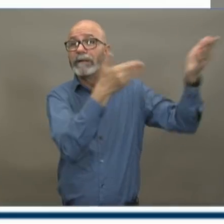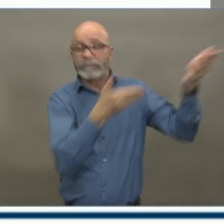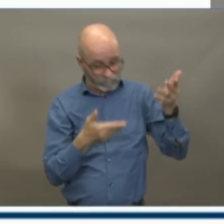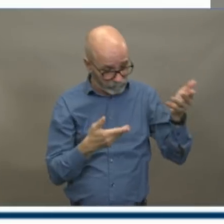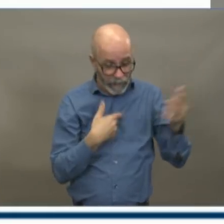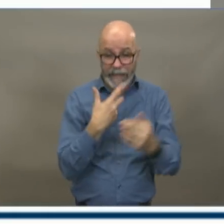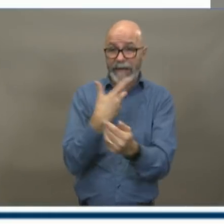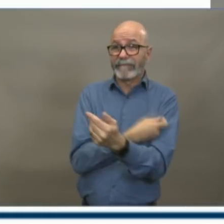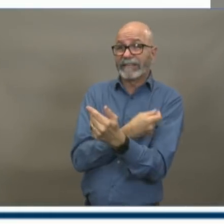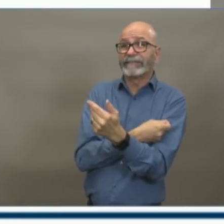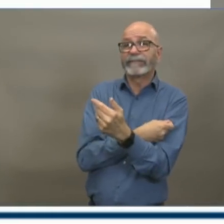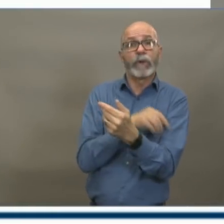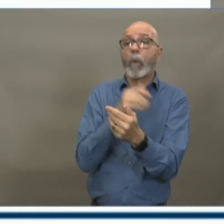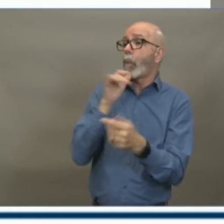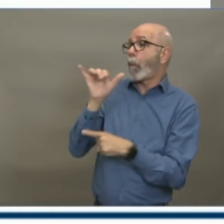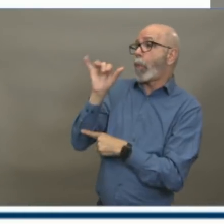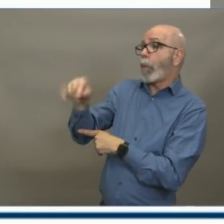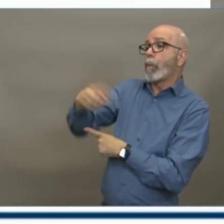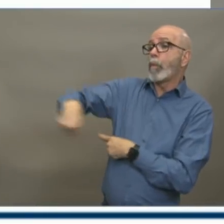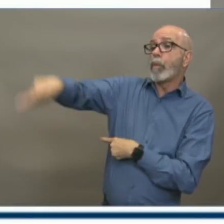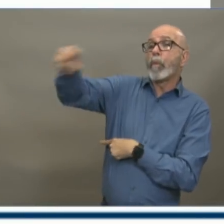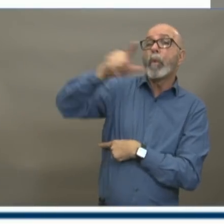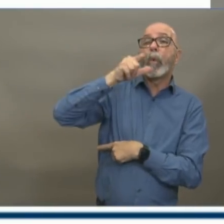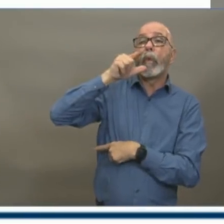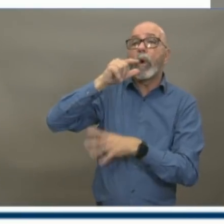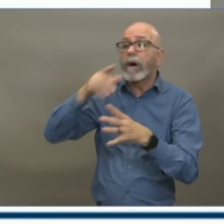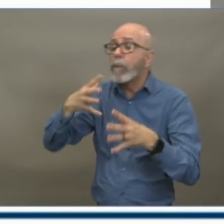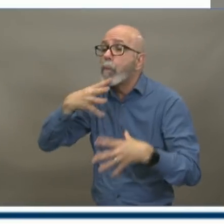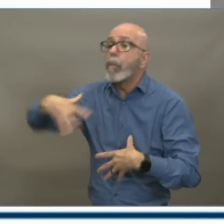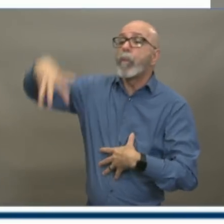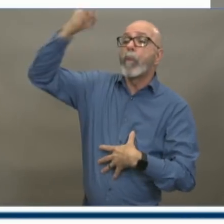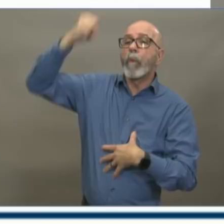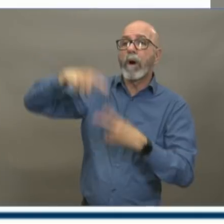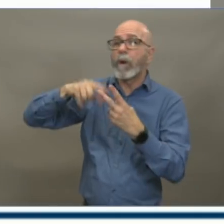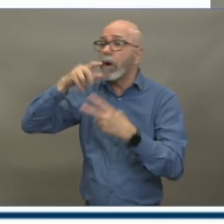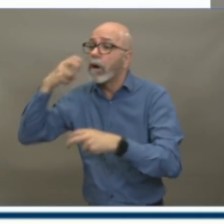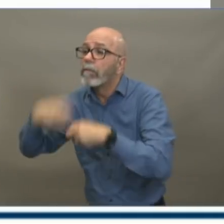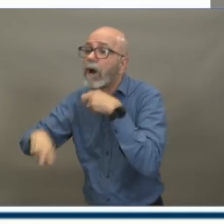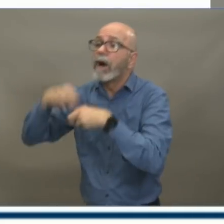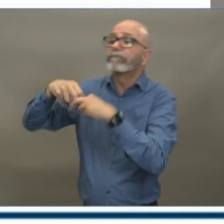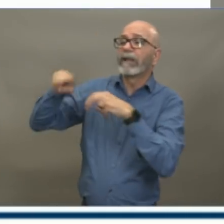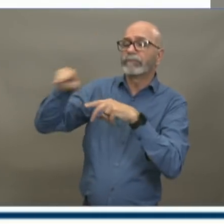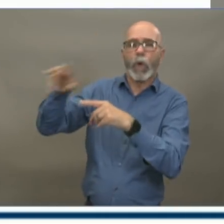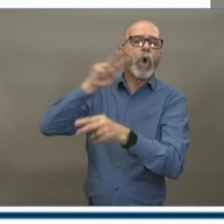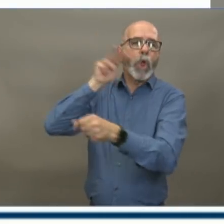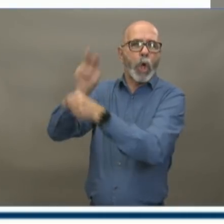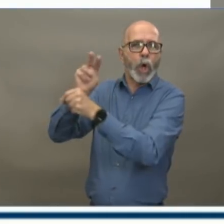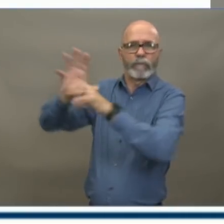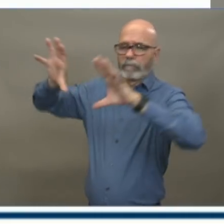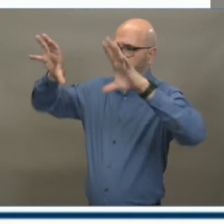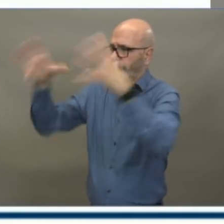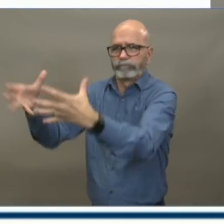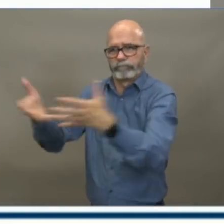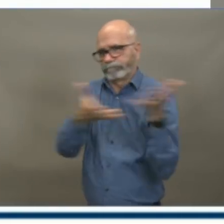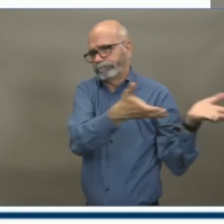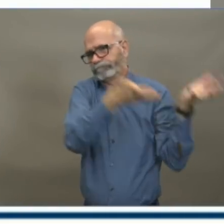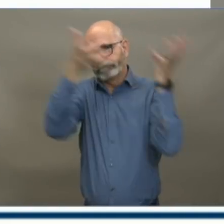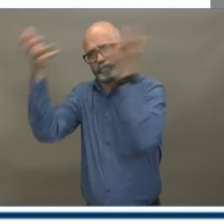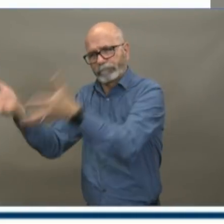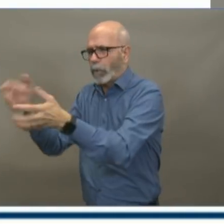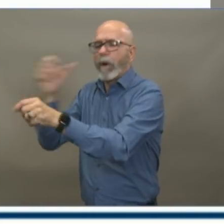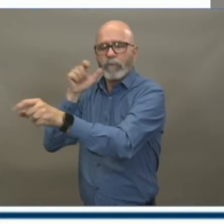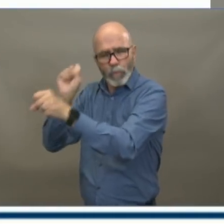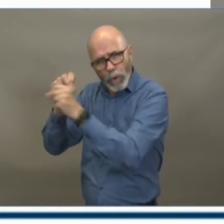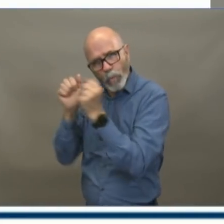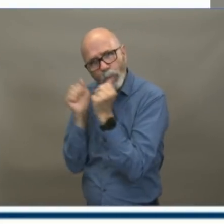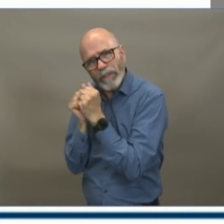vulnerable communities, including our First Nations communities, a priority, and we will work with them so they will have significant input into